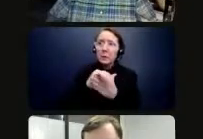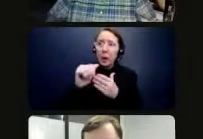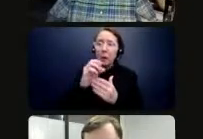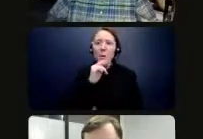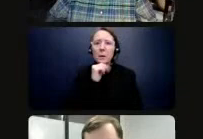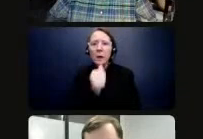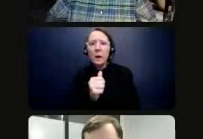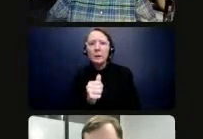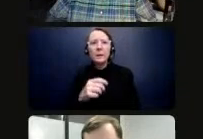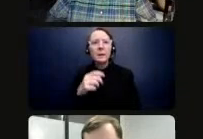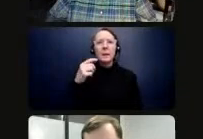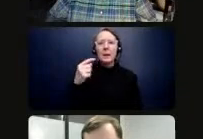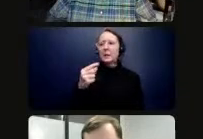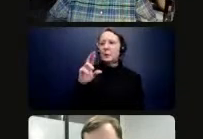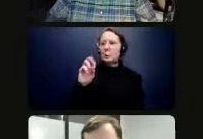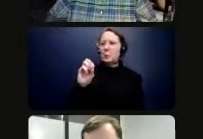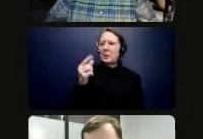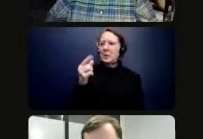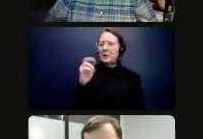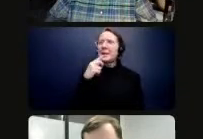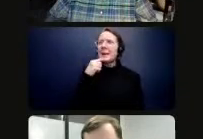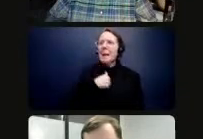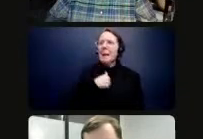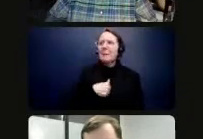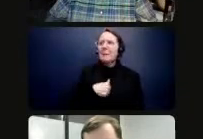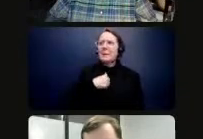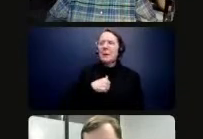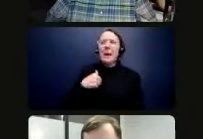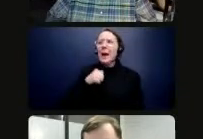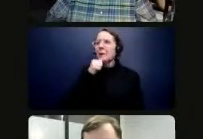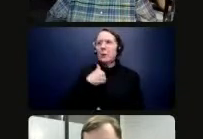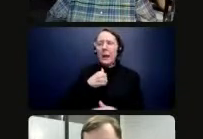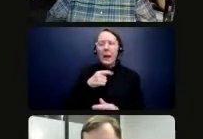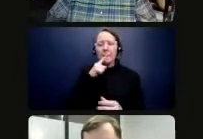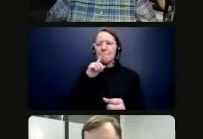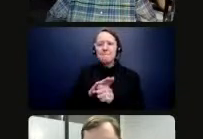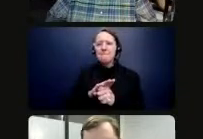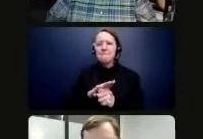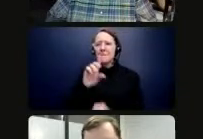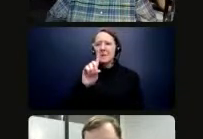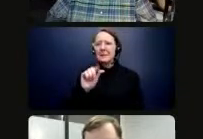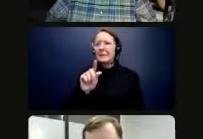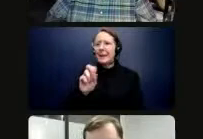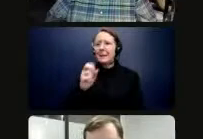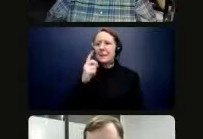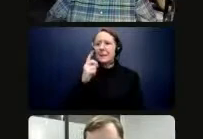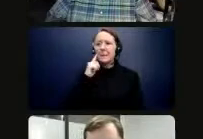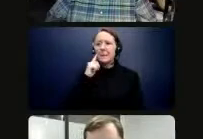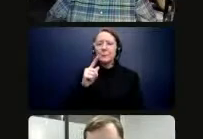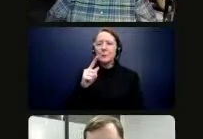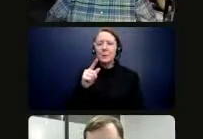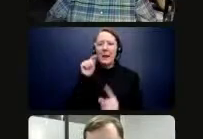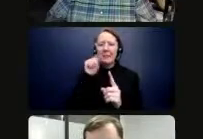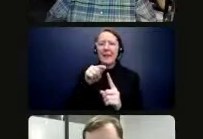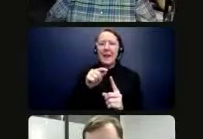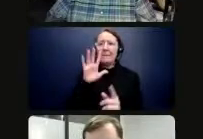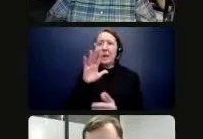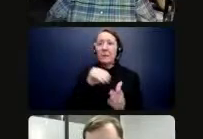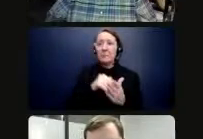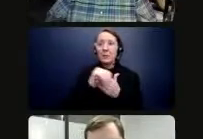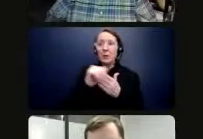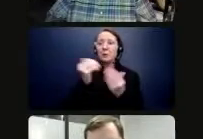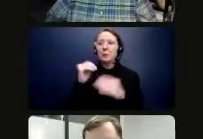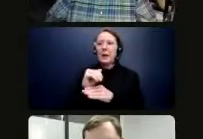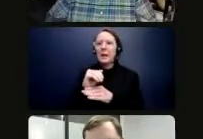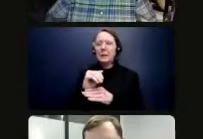Forgive me. I missed that part. I don't have firm dates on that precisely tonight. I will certainly update you just as soon